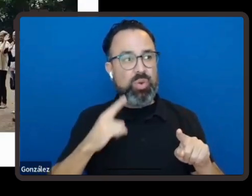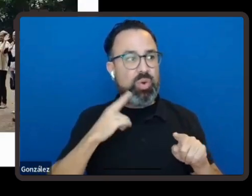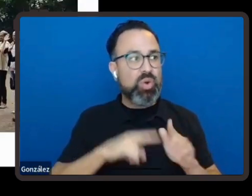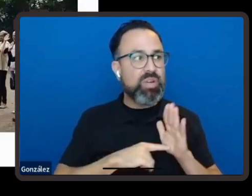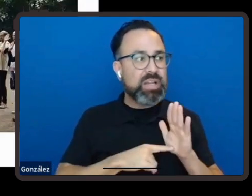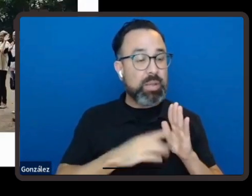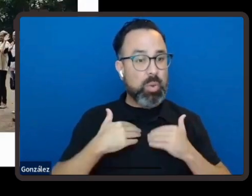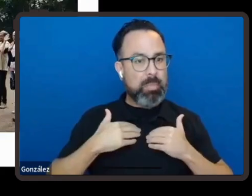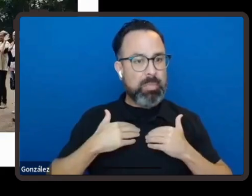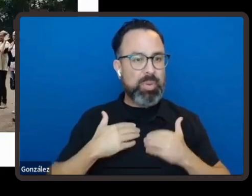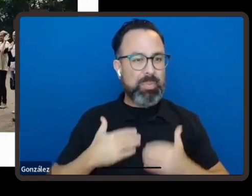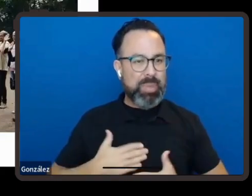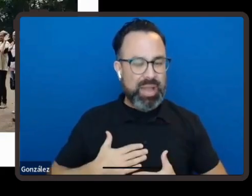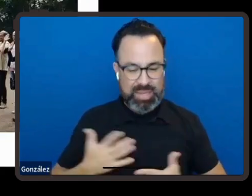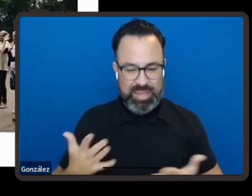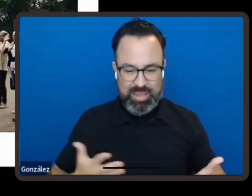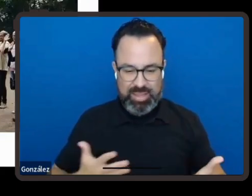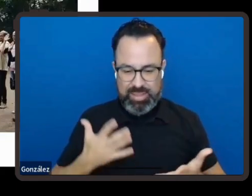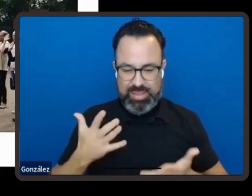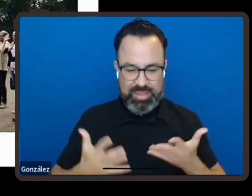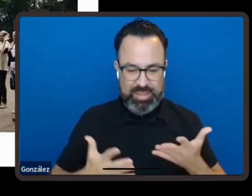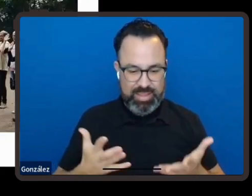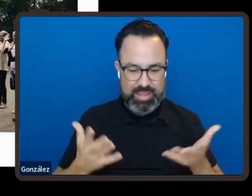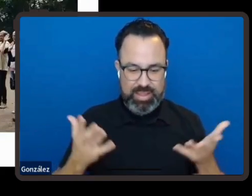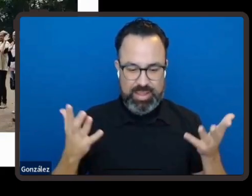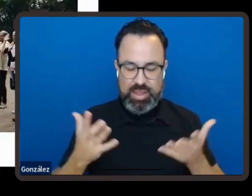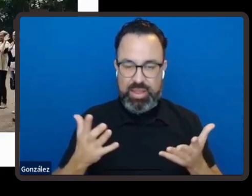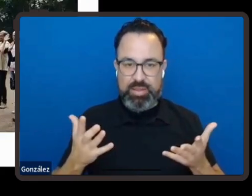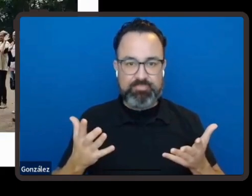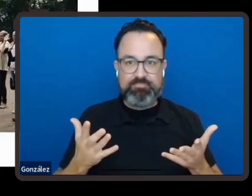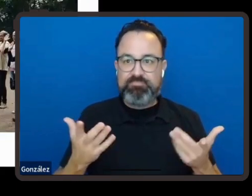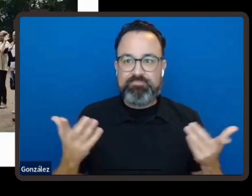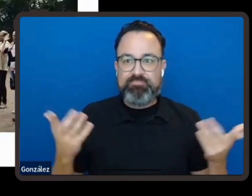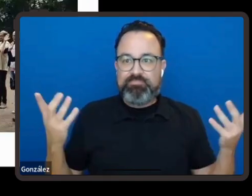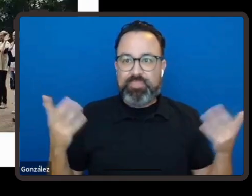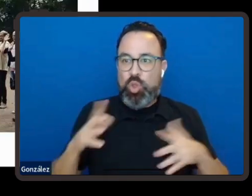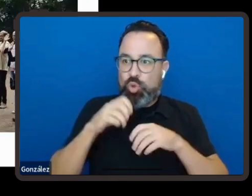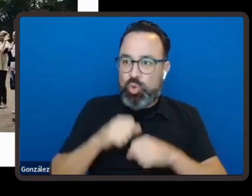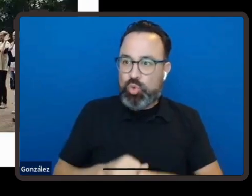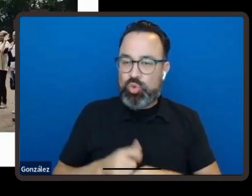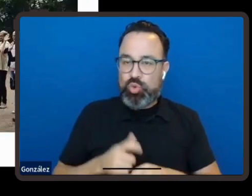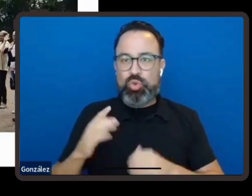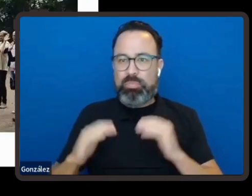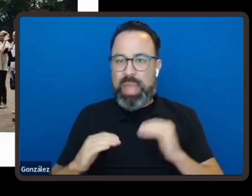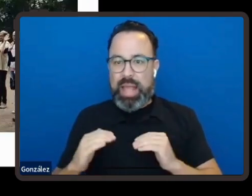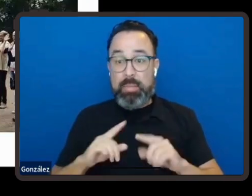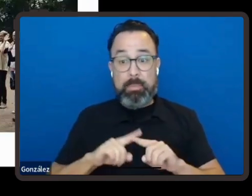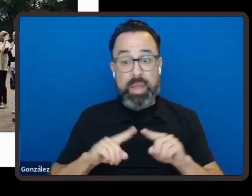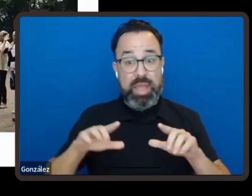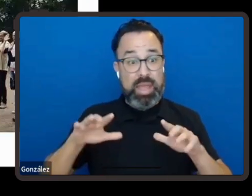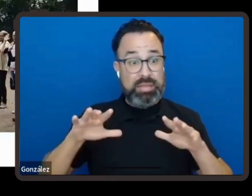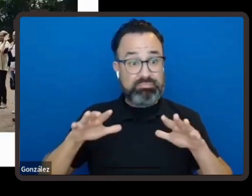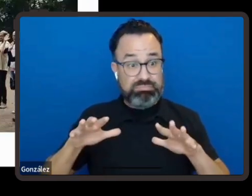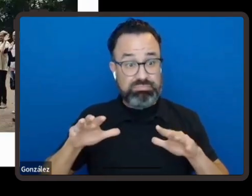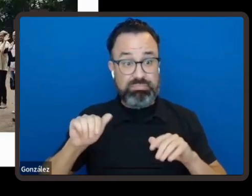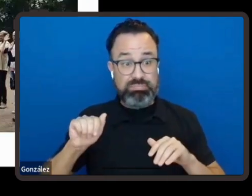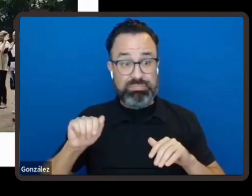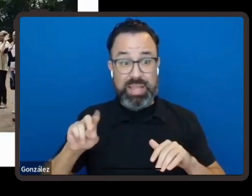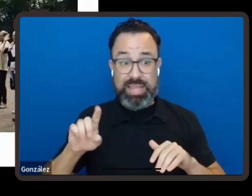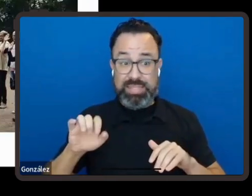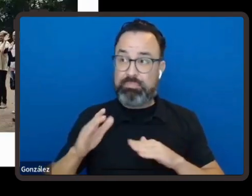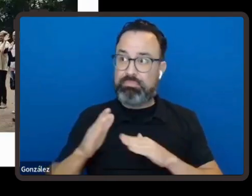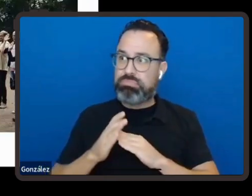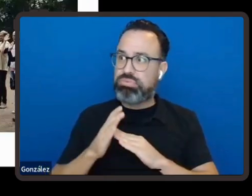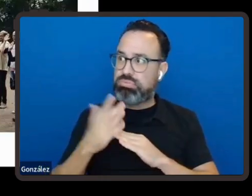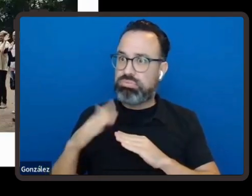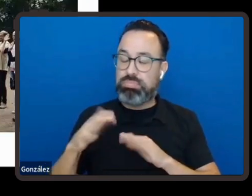body just not, being where it should be, you've got used to it, your balance. But anxiety is a big one. And I started